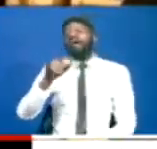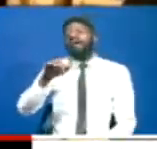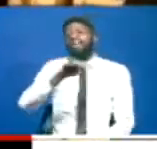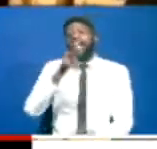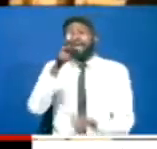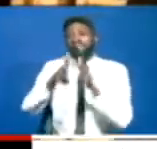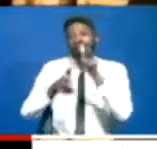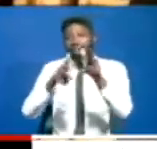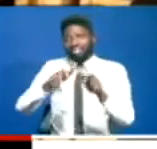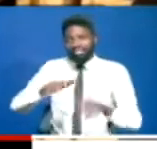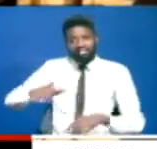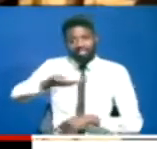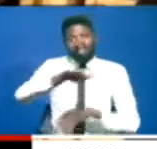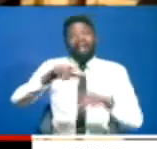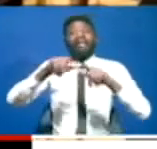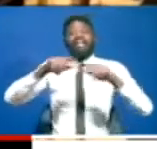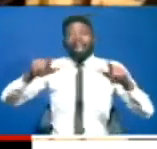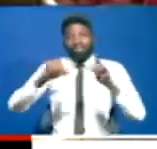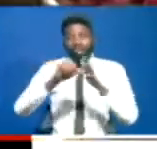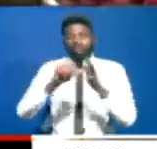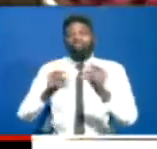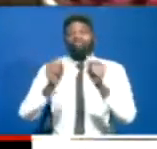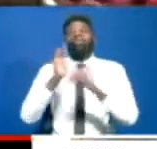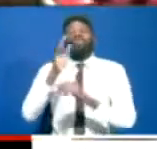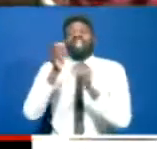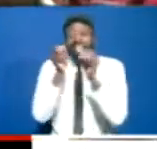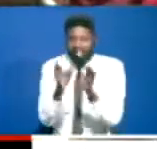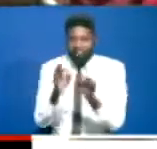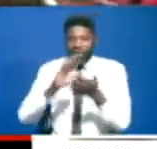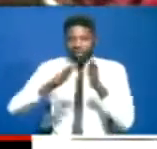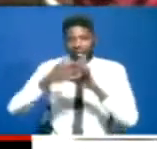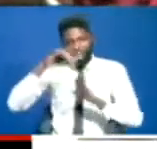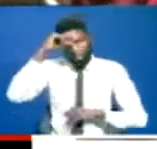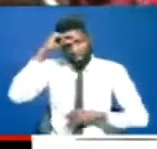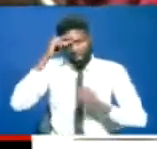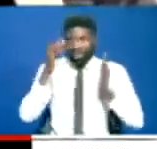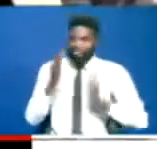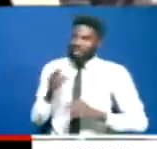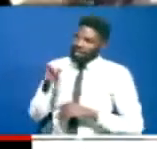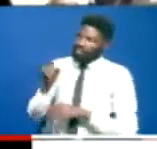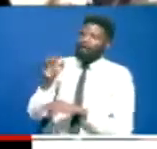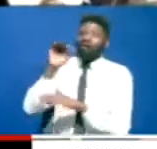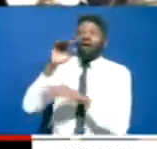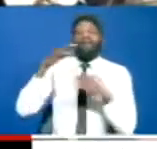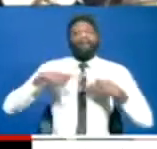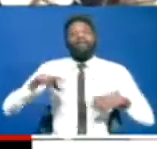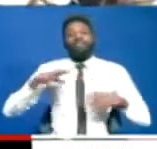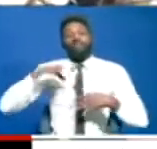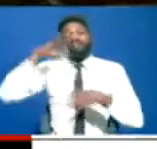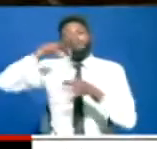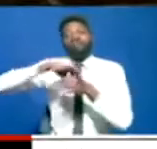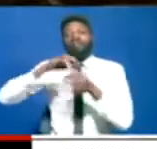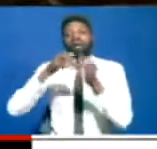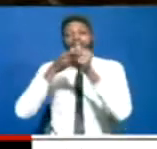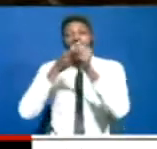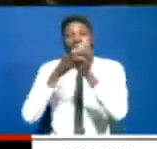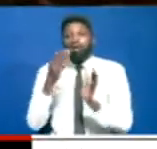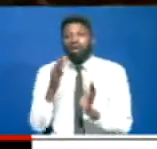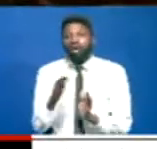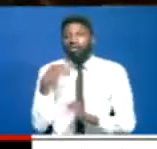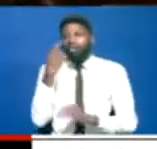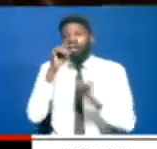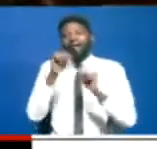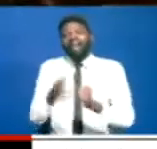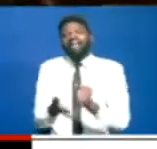into office. Igathe, who led campaigns in Ruai, urged residents to elect leaders committed to solving their issues. Mimi